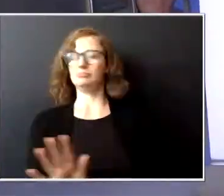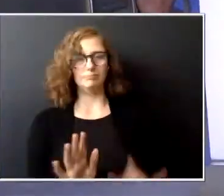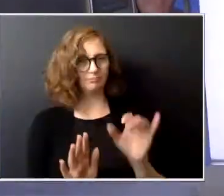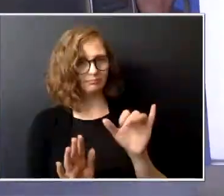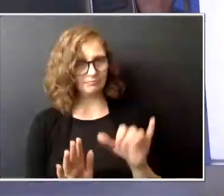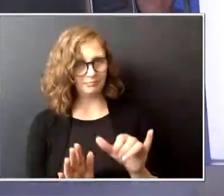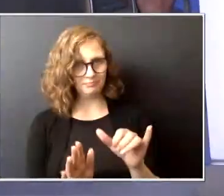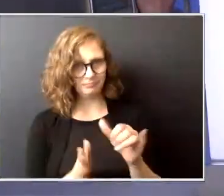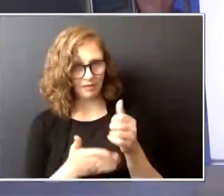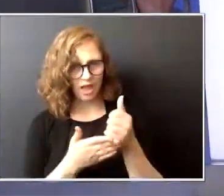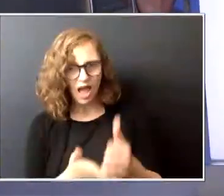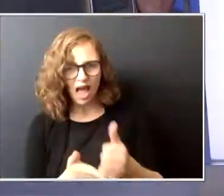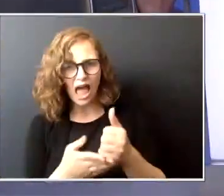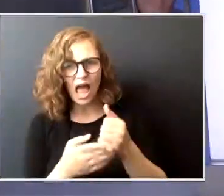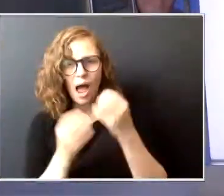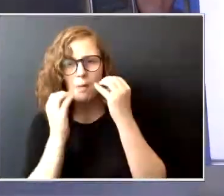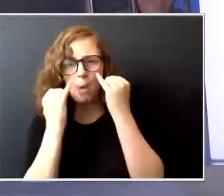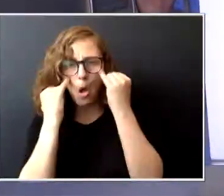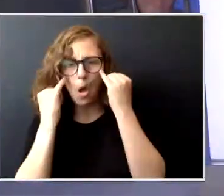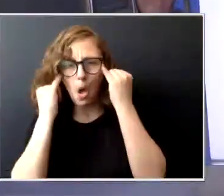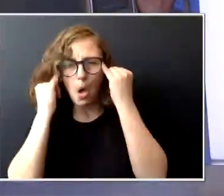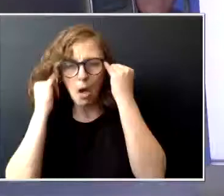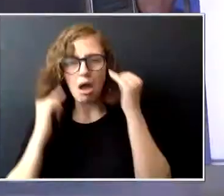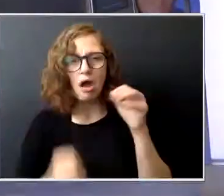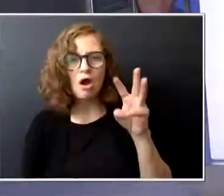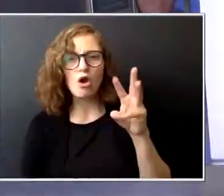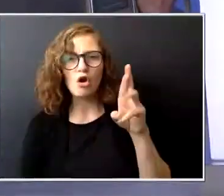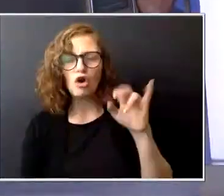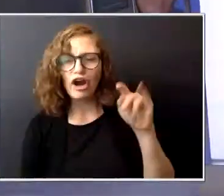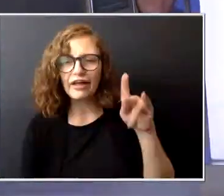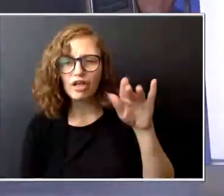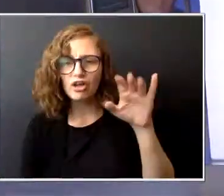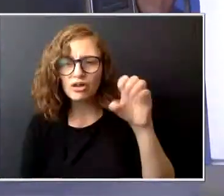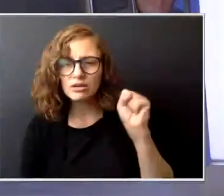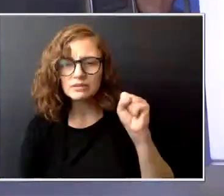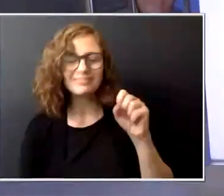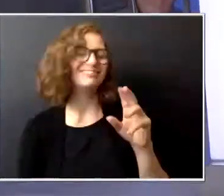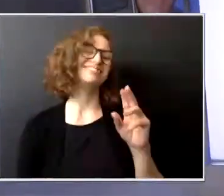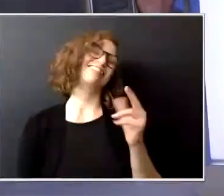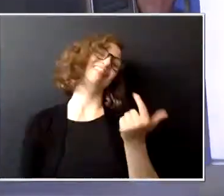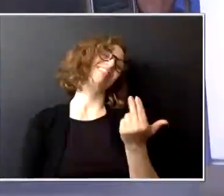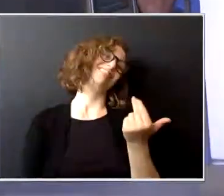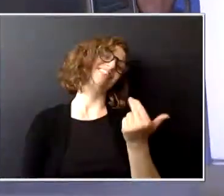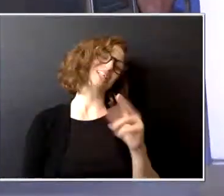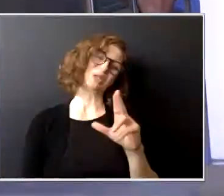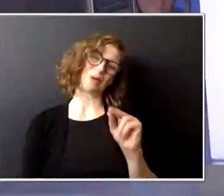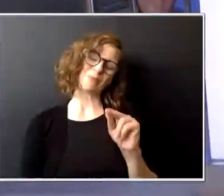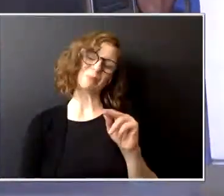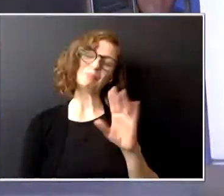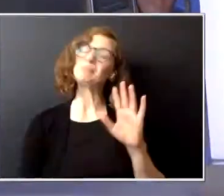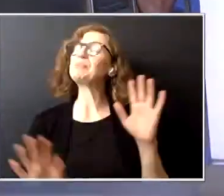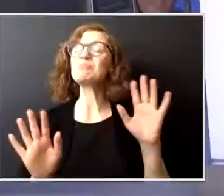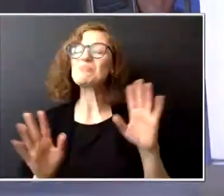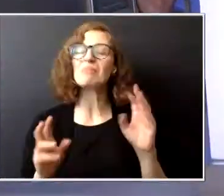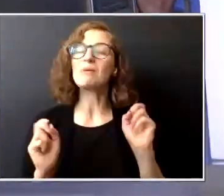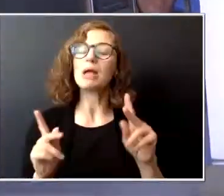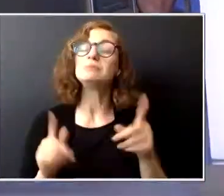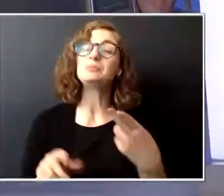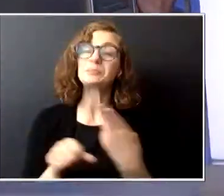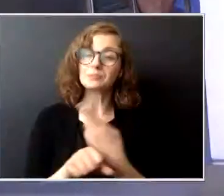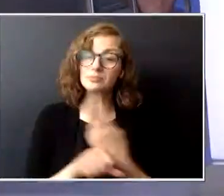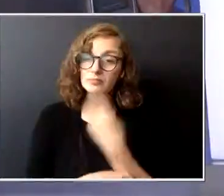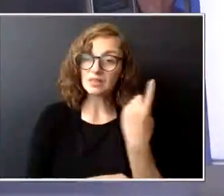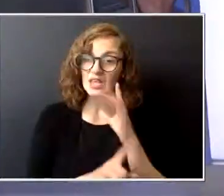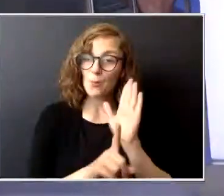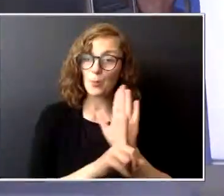like me? It does not help wrinkles. Okay, well, I thought I should ask. Yes. So, but you take somebody's skin, you somehow kind of grind